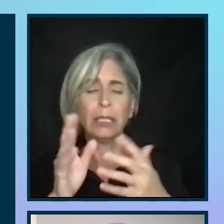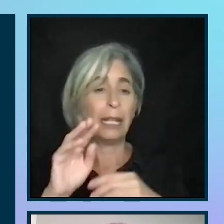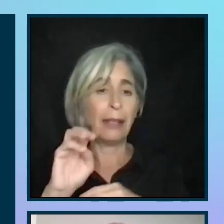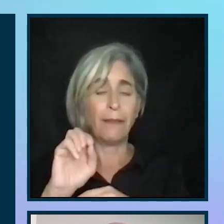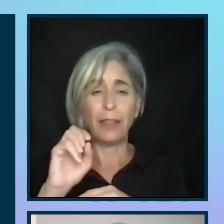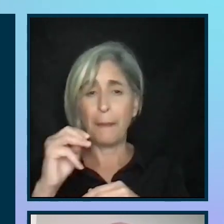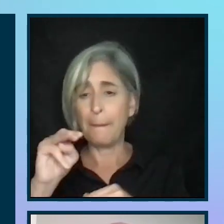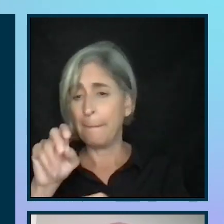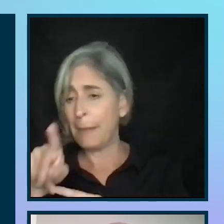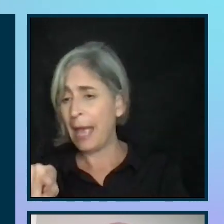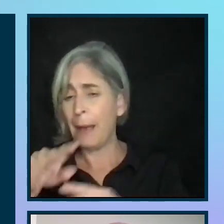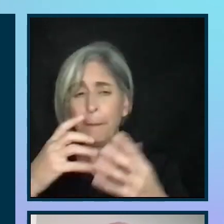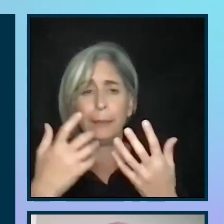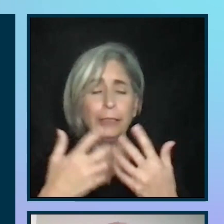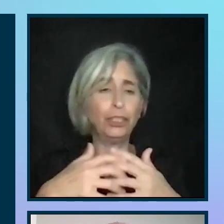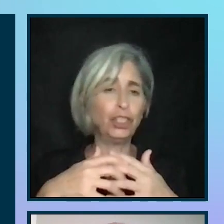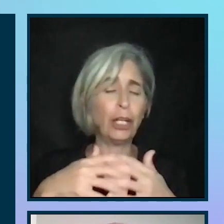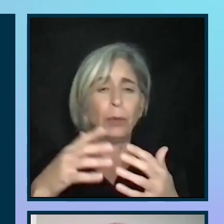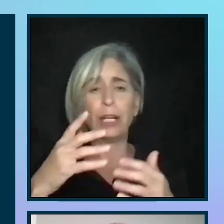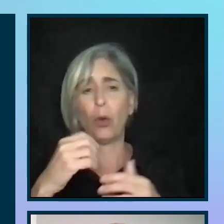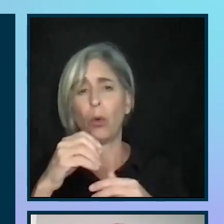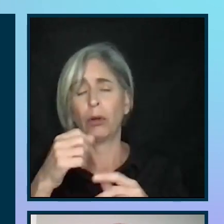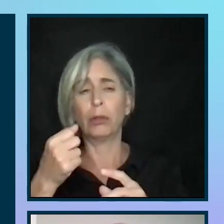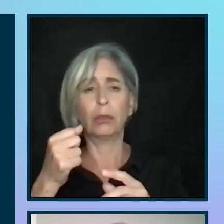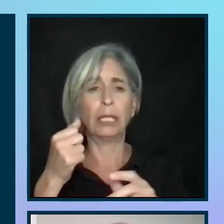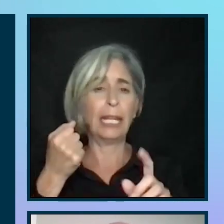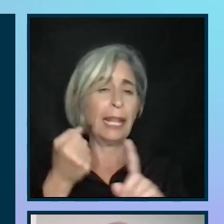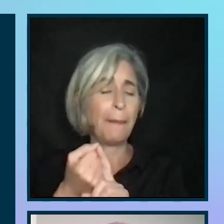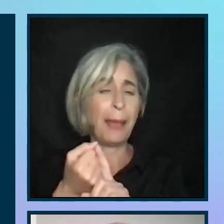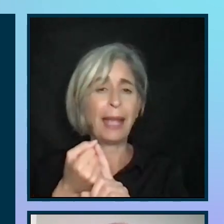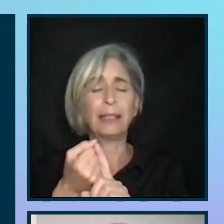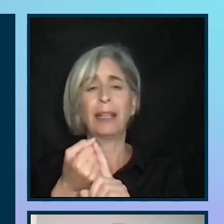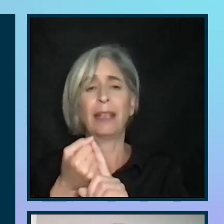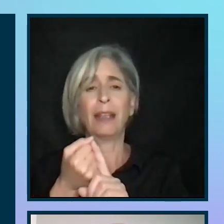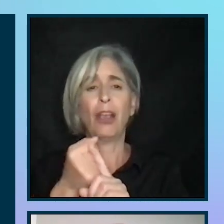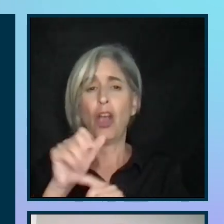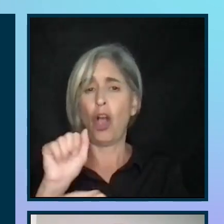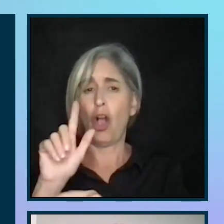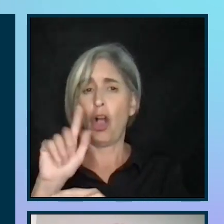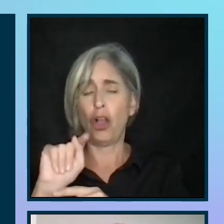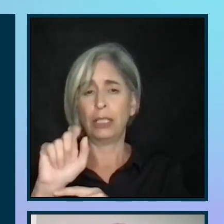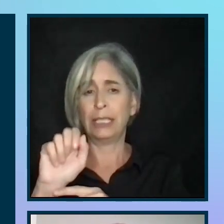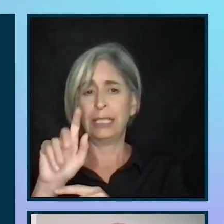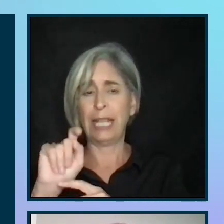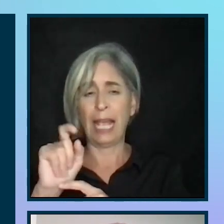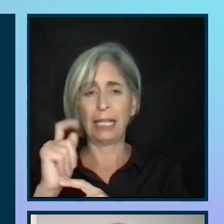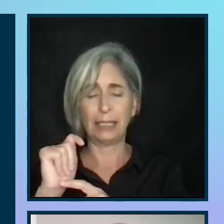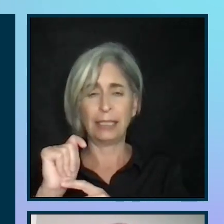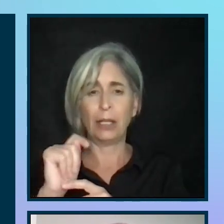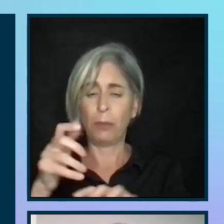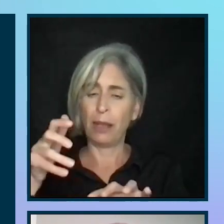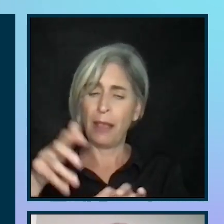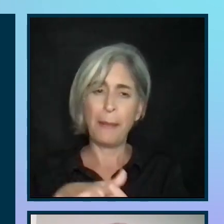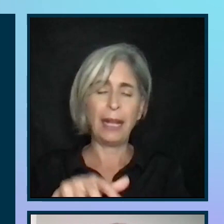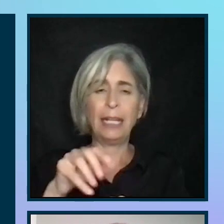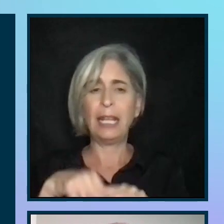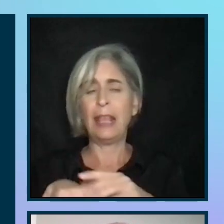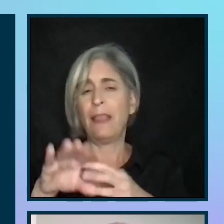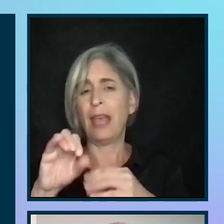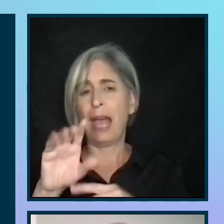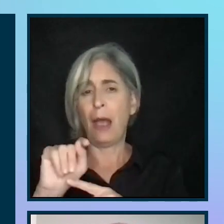was generated and how that would be impacting having alt text associated with math that would be embedded into the